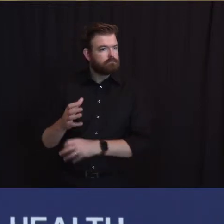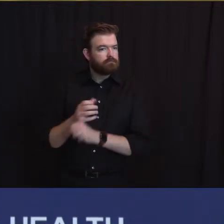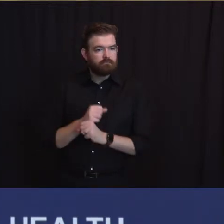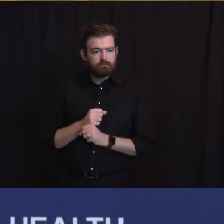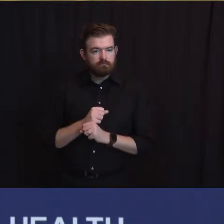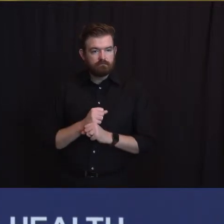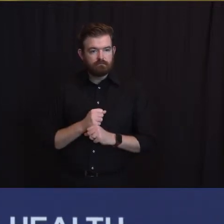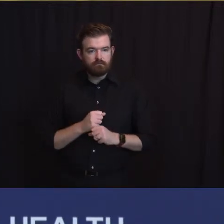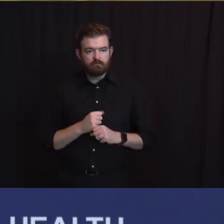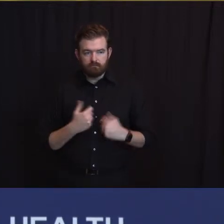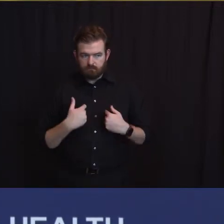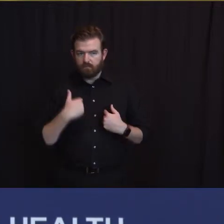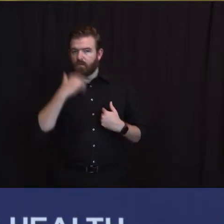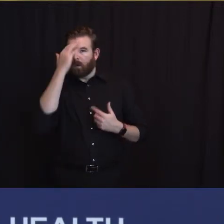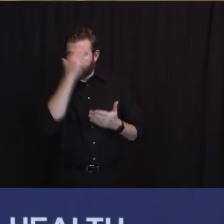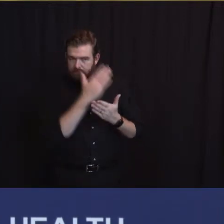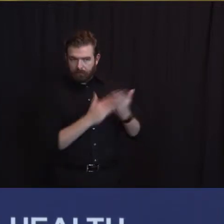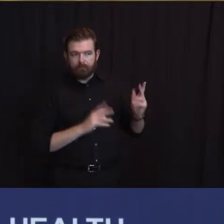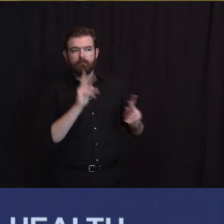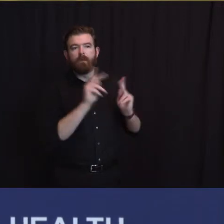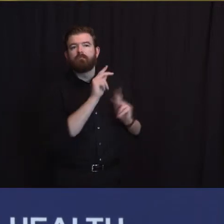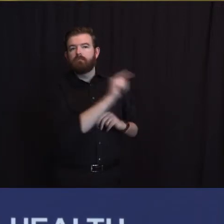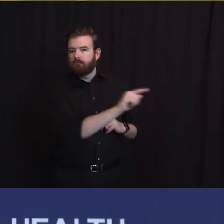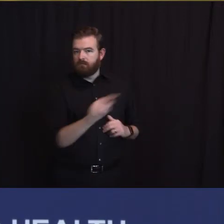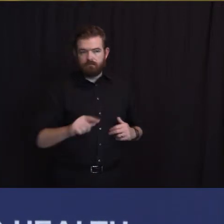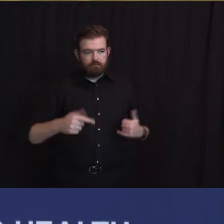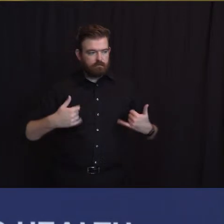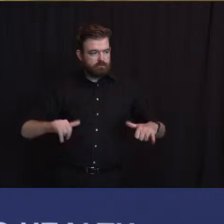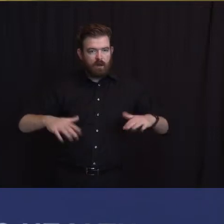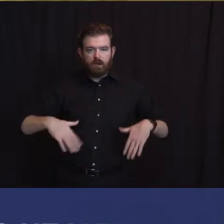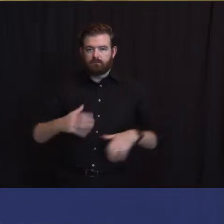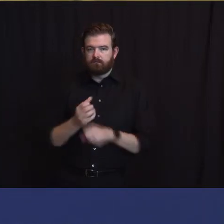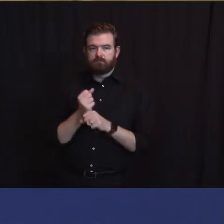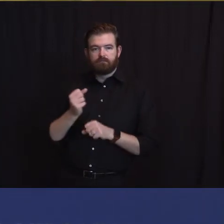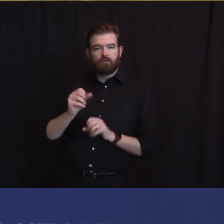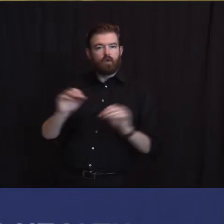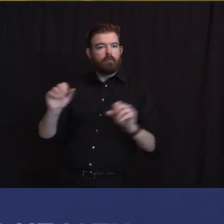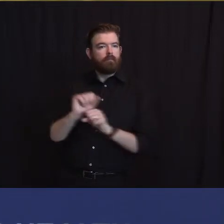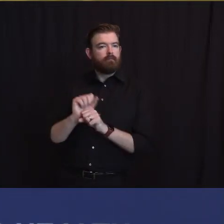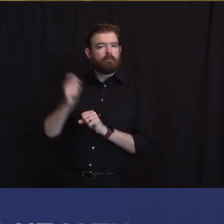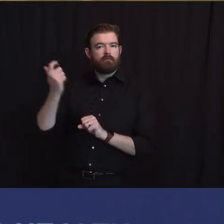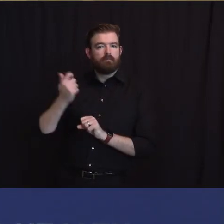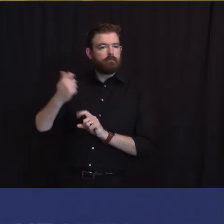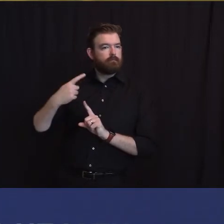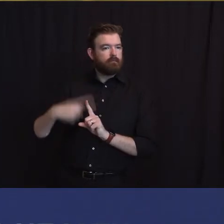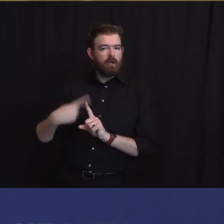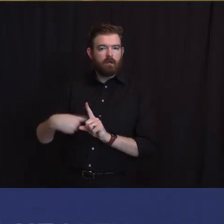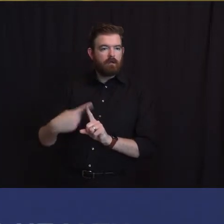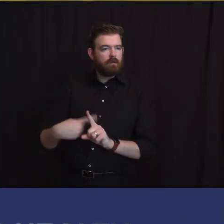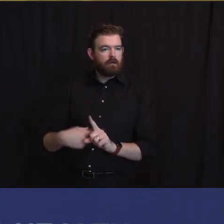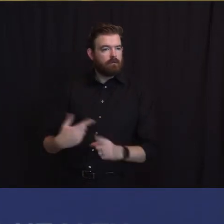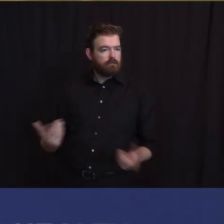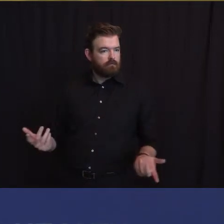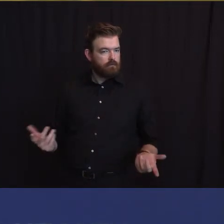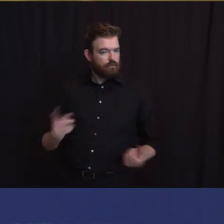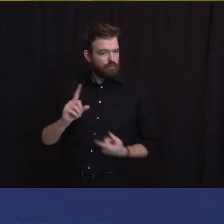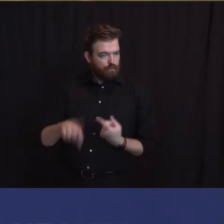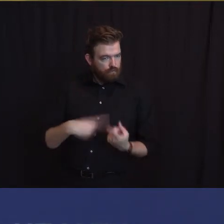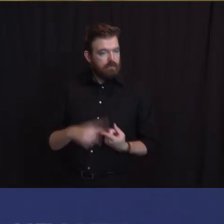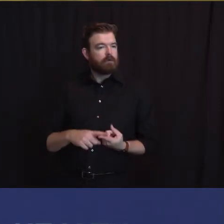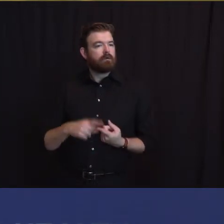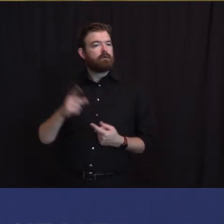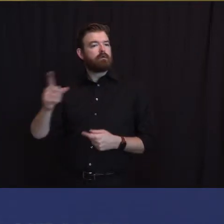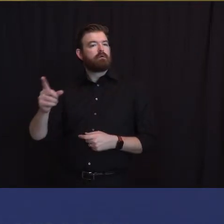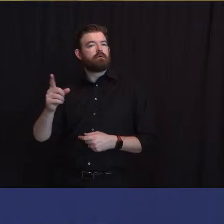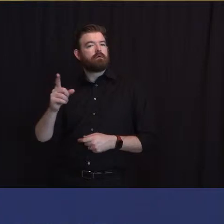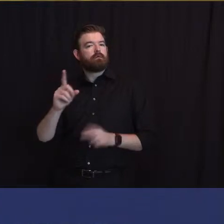to wait, and when will you open Labor Department offices so claimants can get in front of a person for their issues? Thank you.